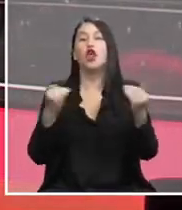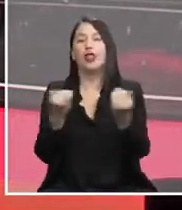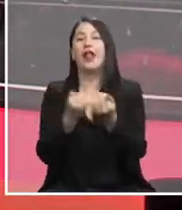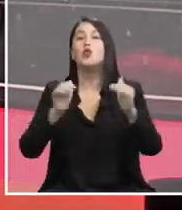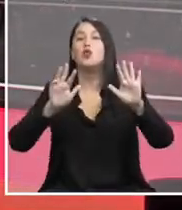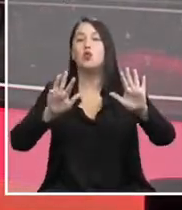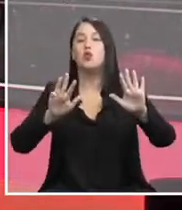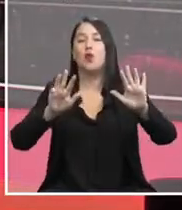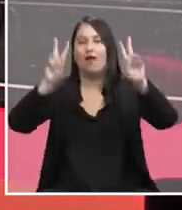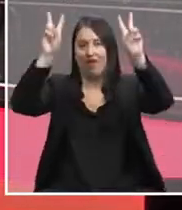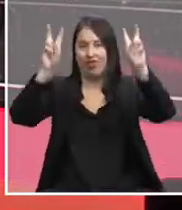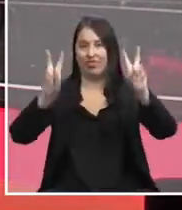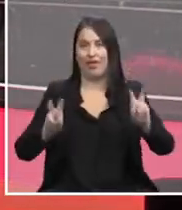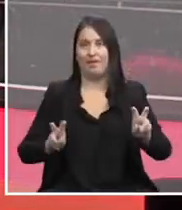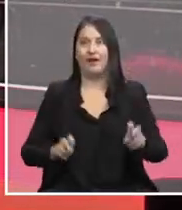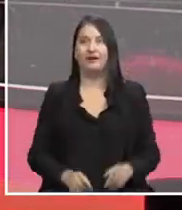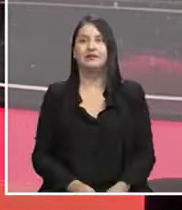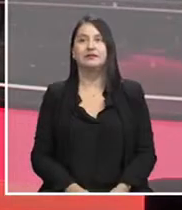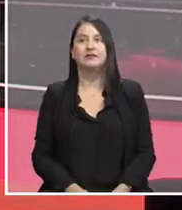have three blocks of four